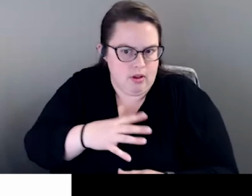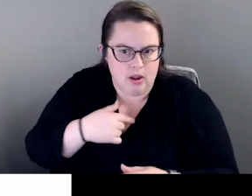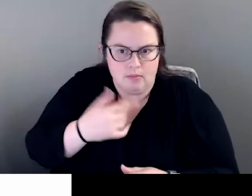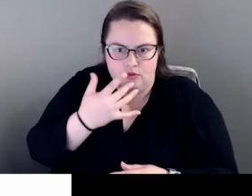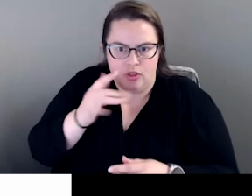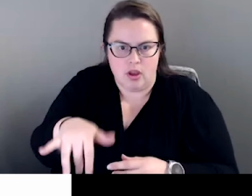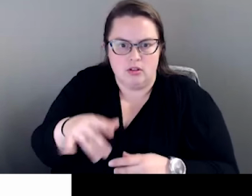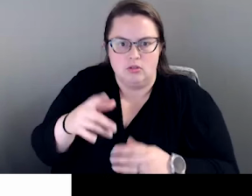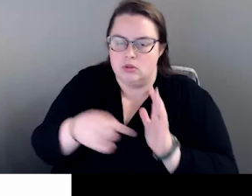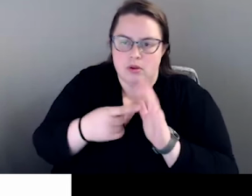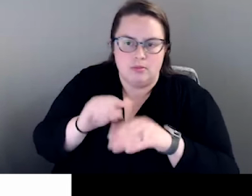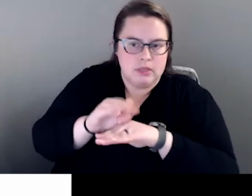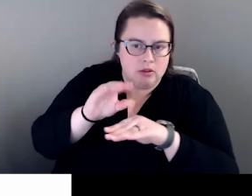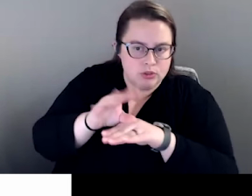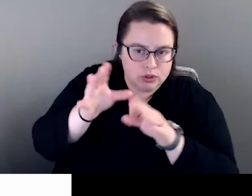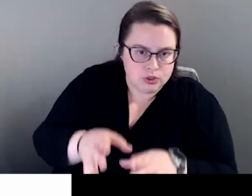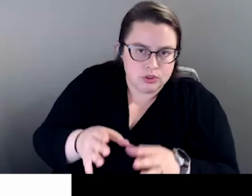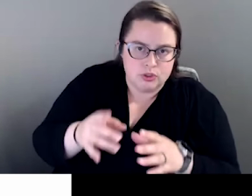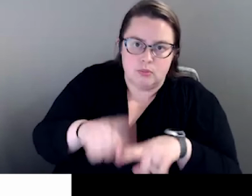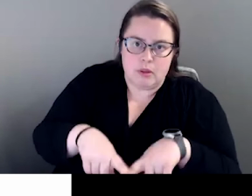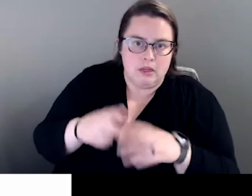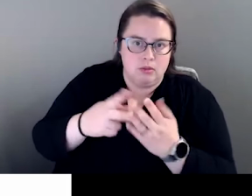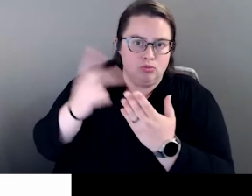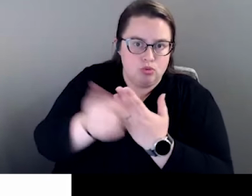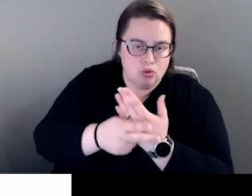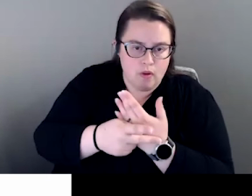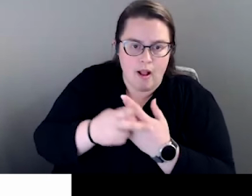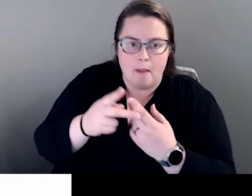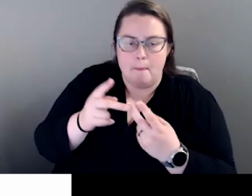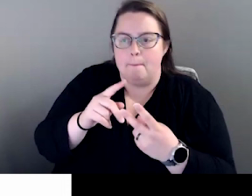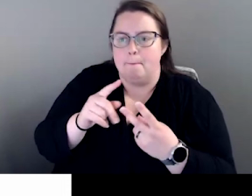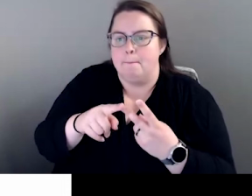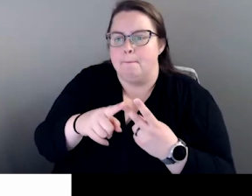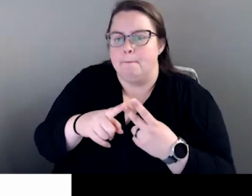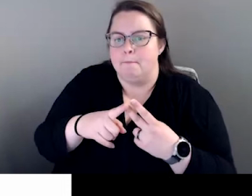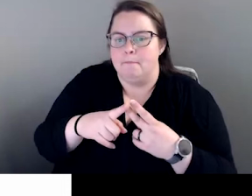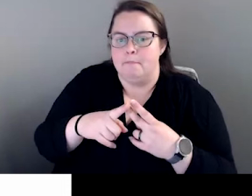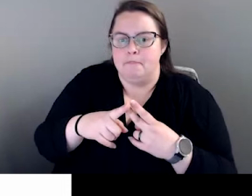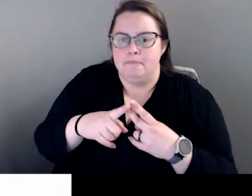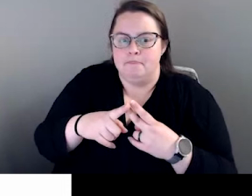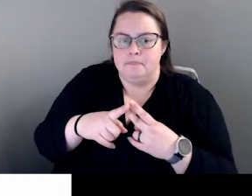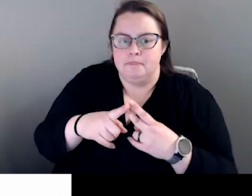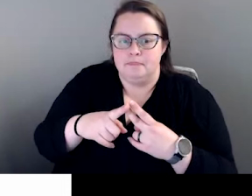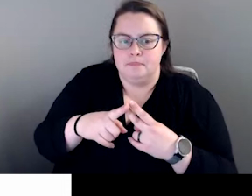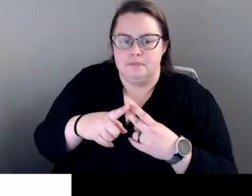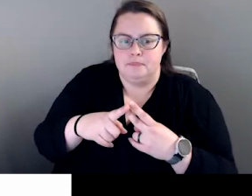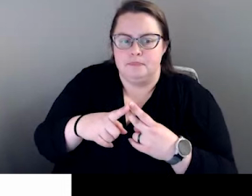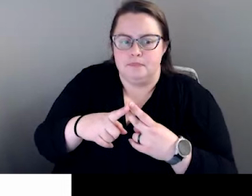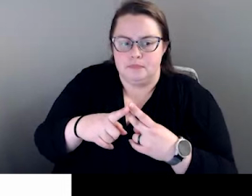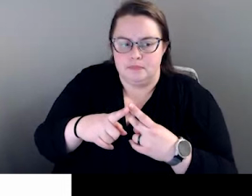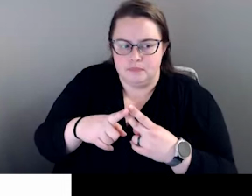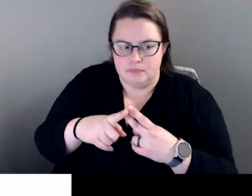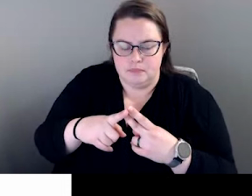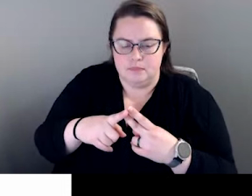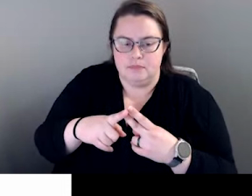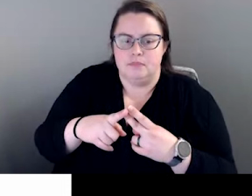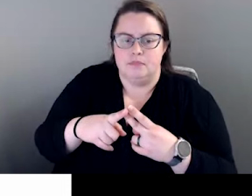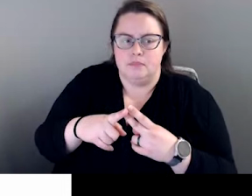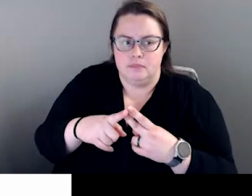where we had counselors in there, depending on which program they're in. We've had counselors. We've had